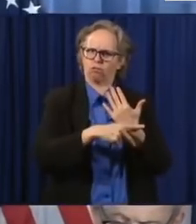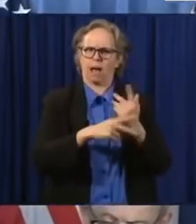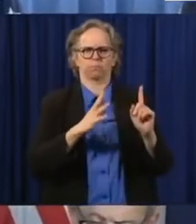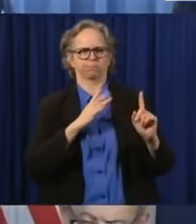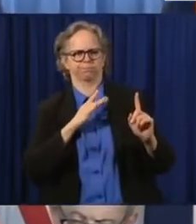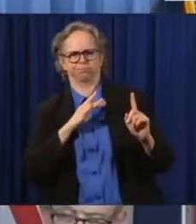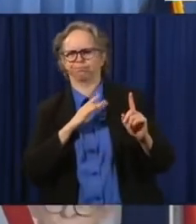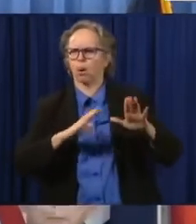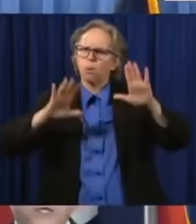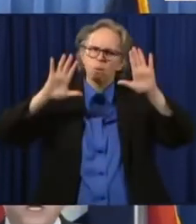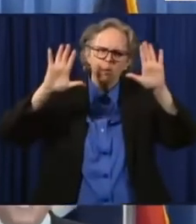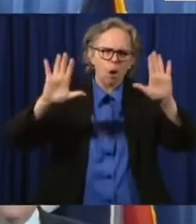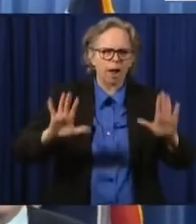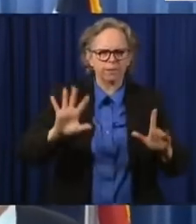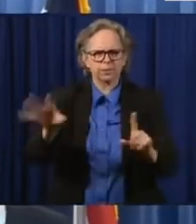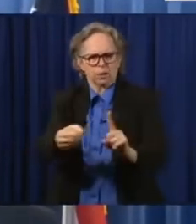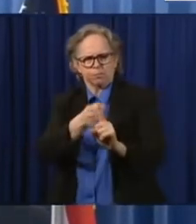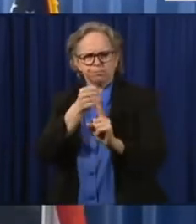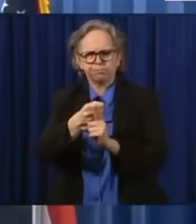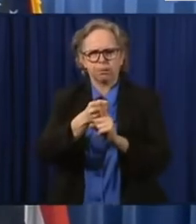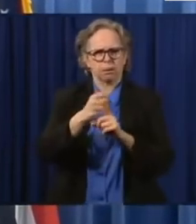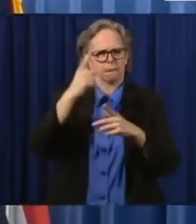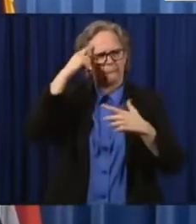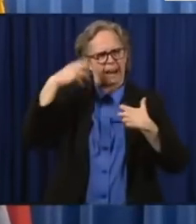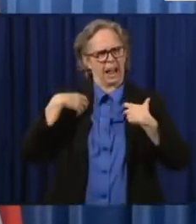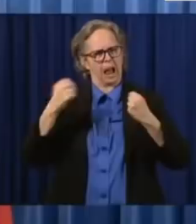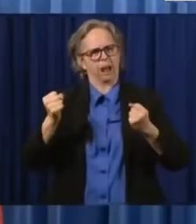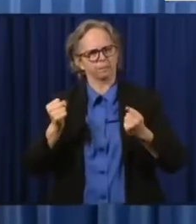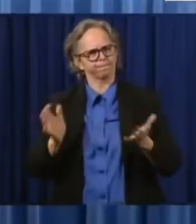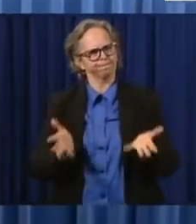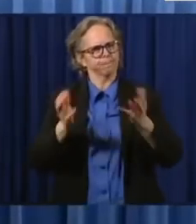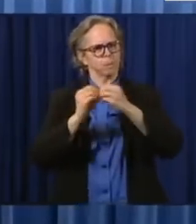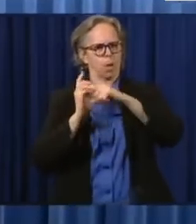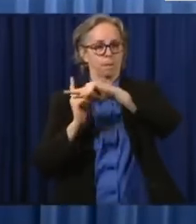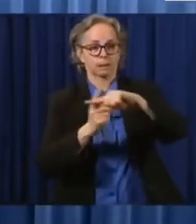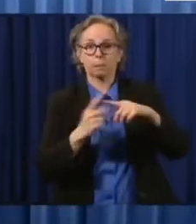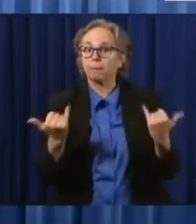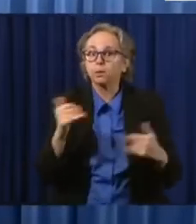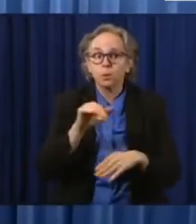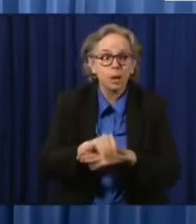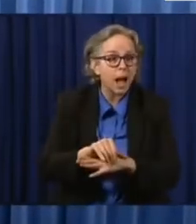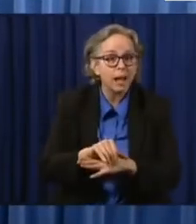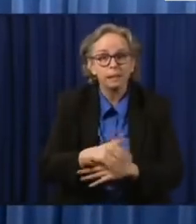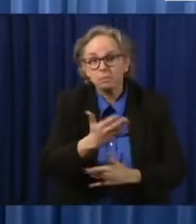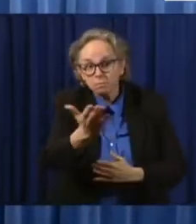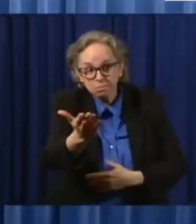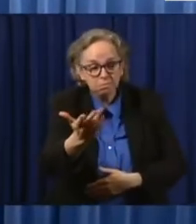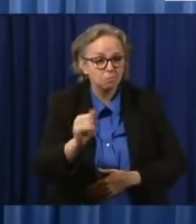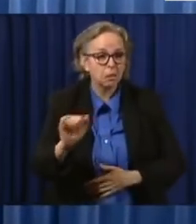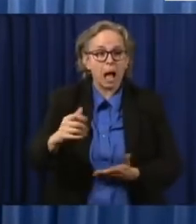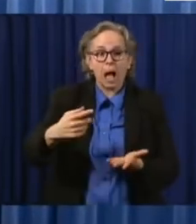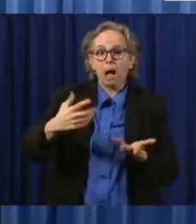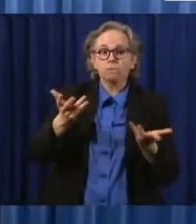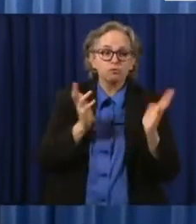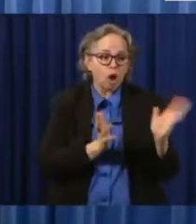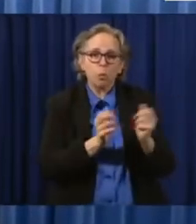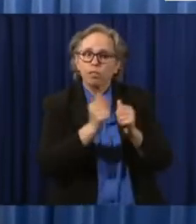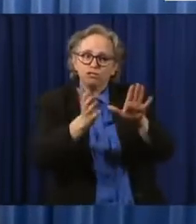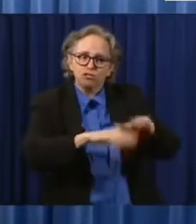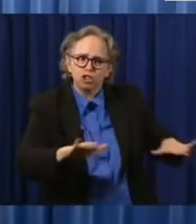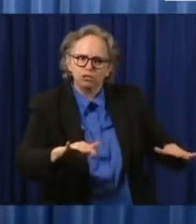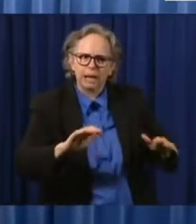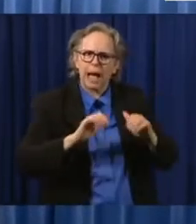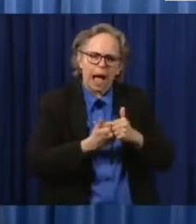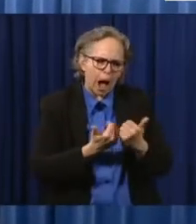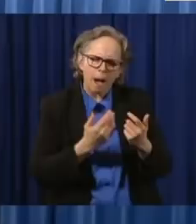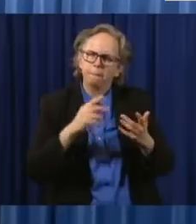health. Maybe tonight you can start a conversation with your children about gratitude. You